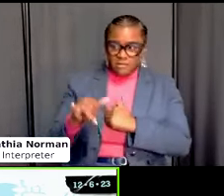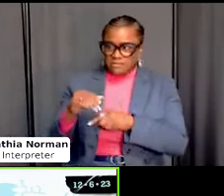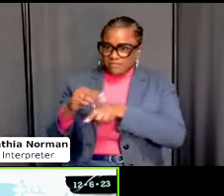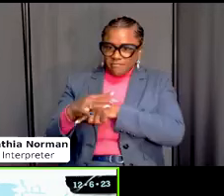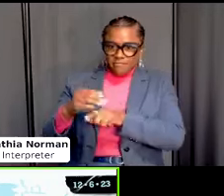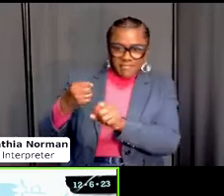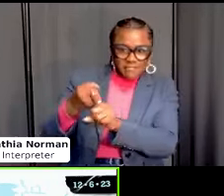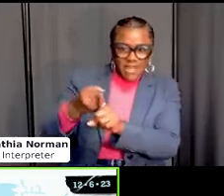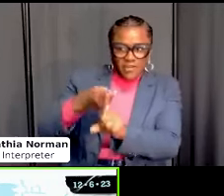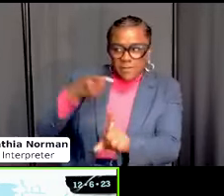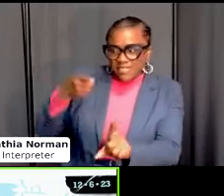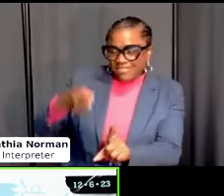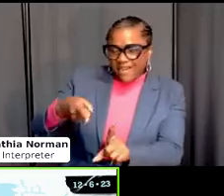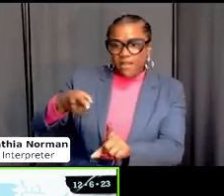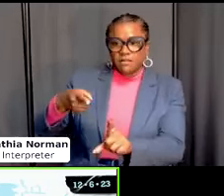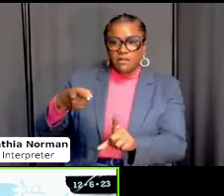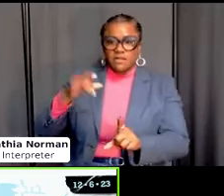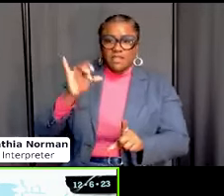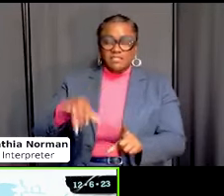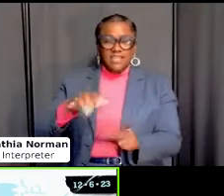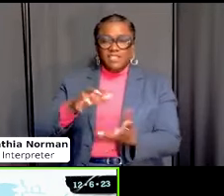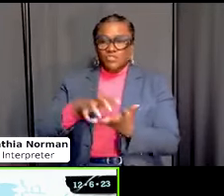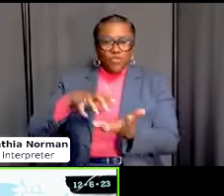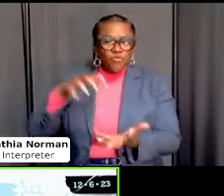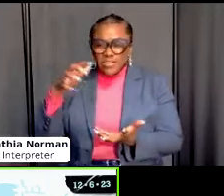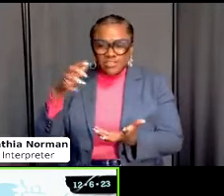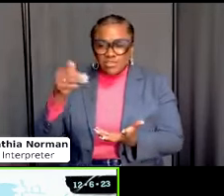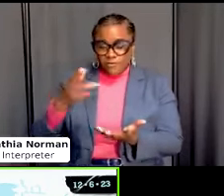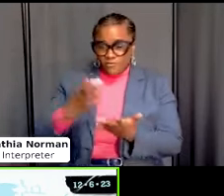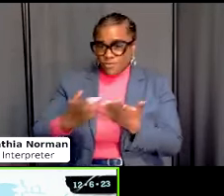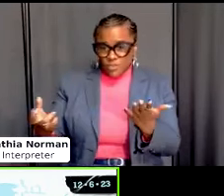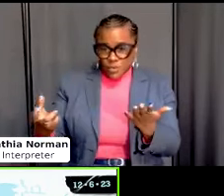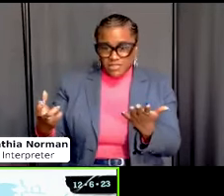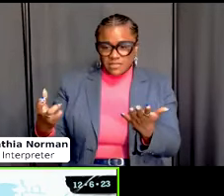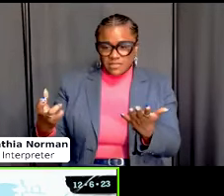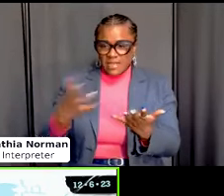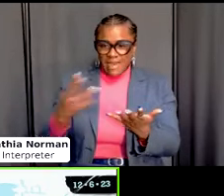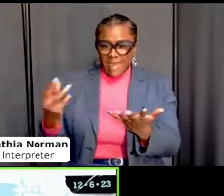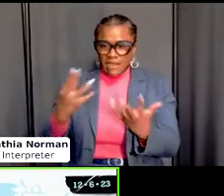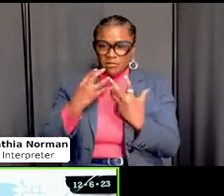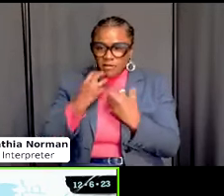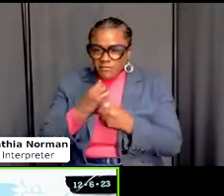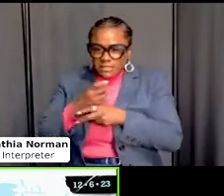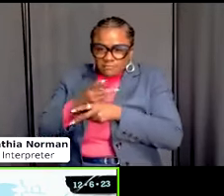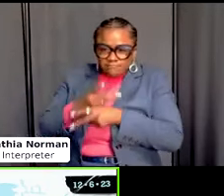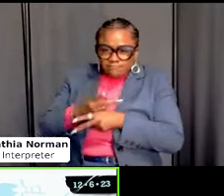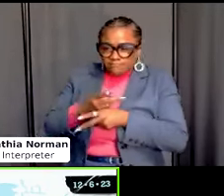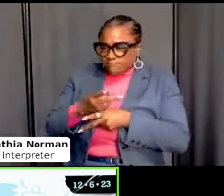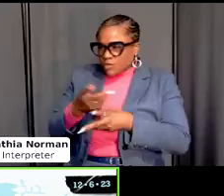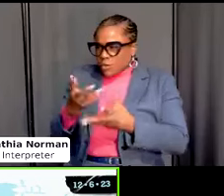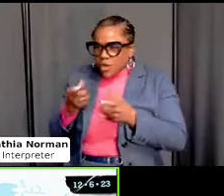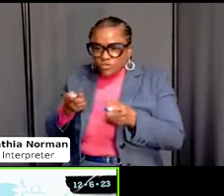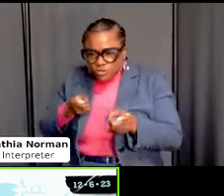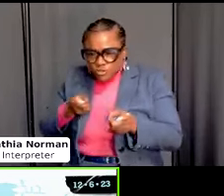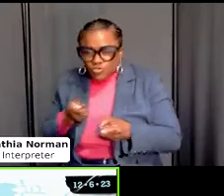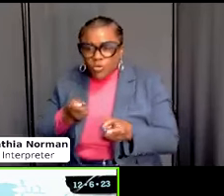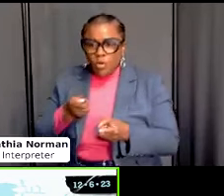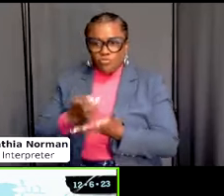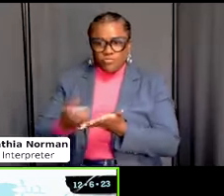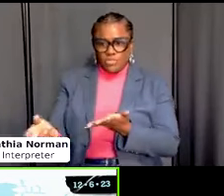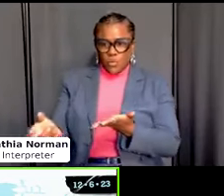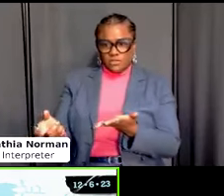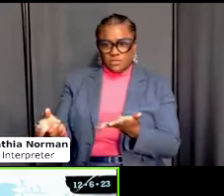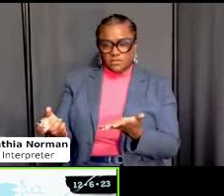a concentration of that, is the richest of the resources and the coveting and the desire to control those